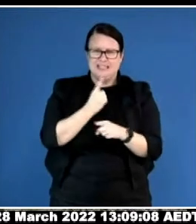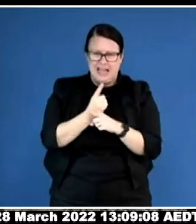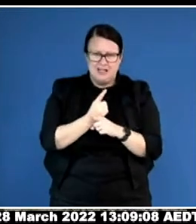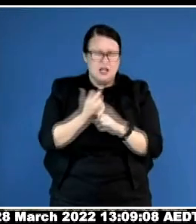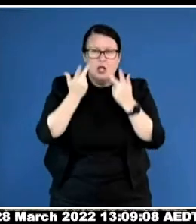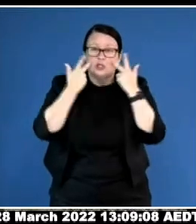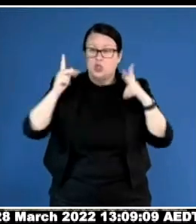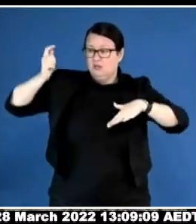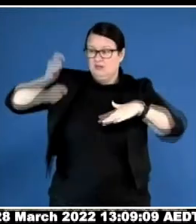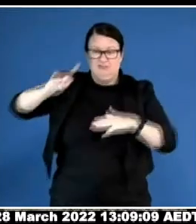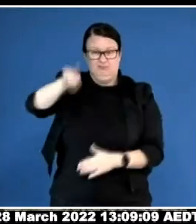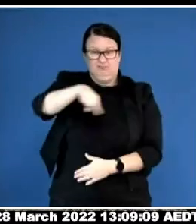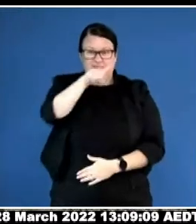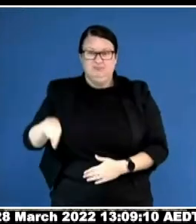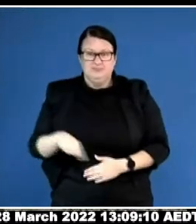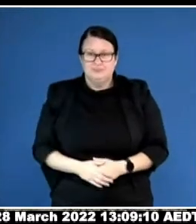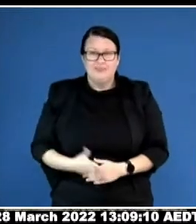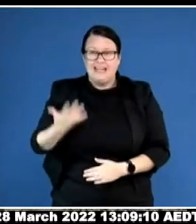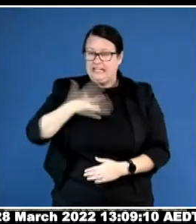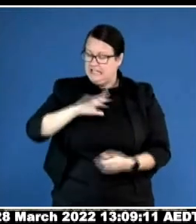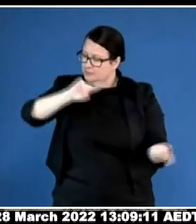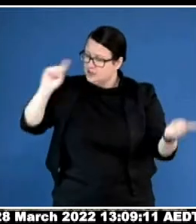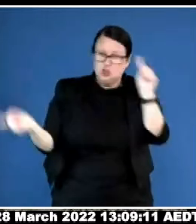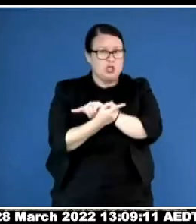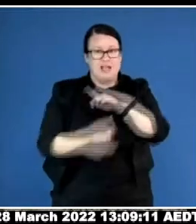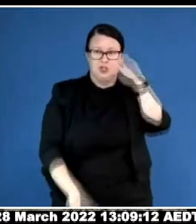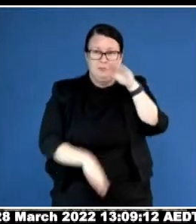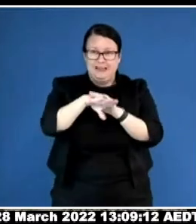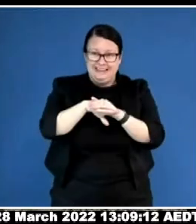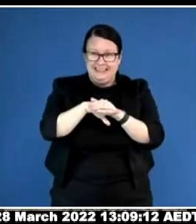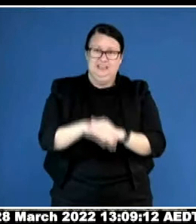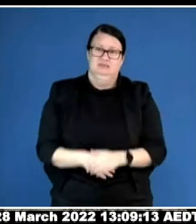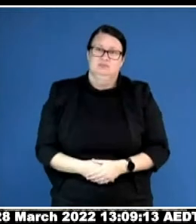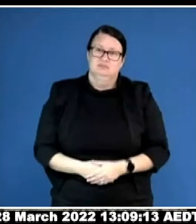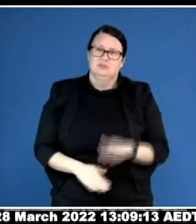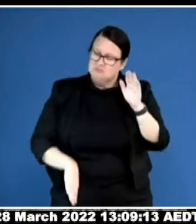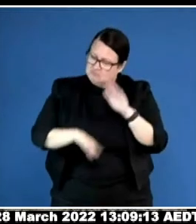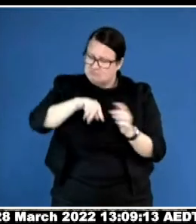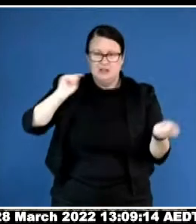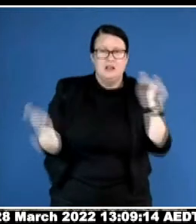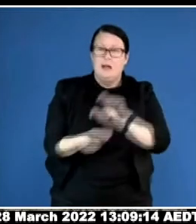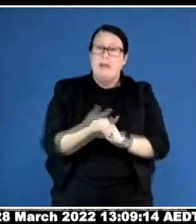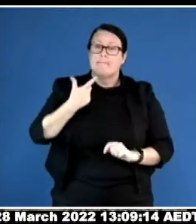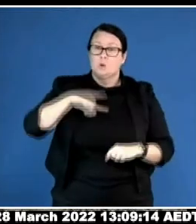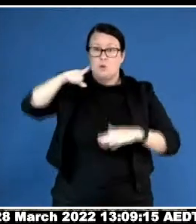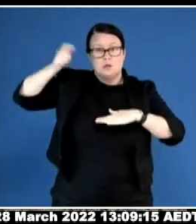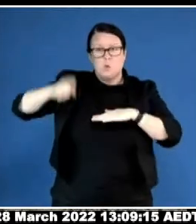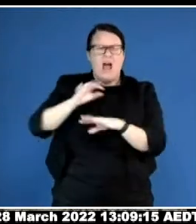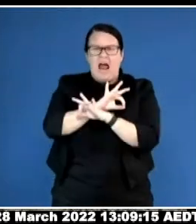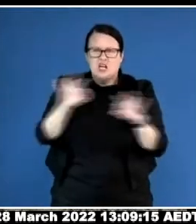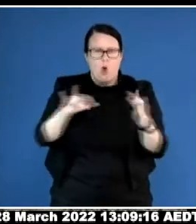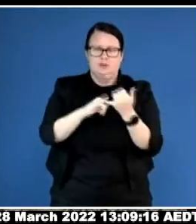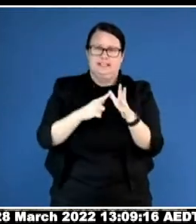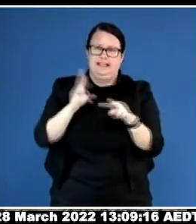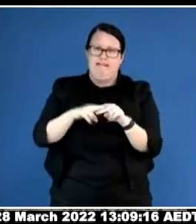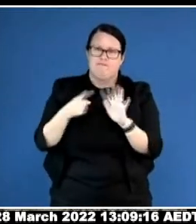country, and they need to be overhauled from the ground up to render them safe. We're not safe in those environments. We're